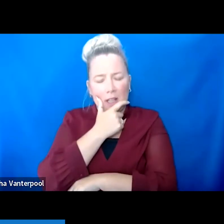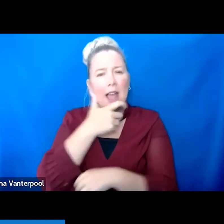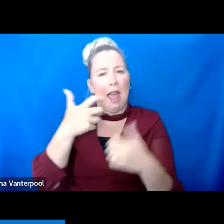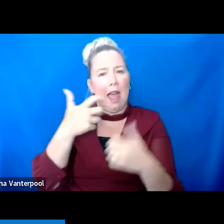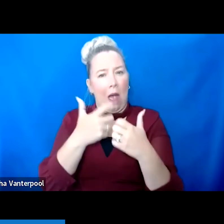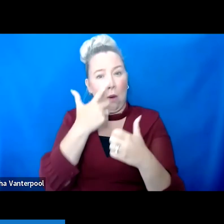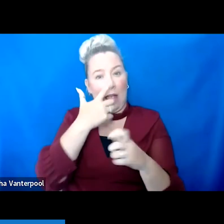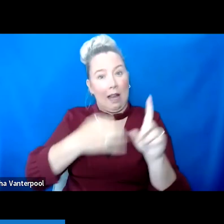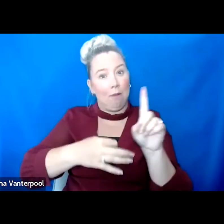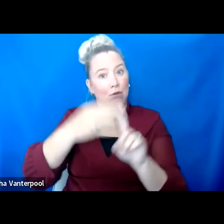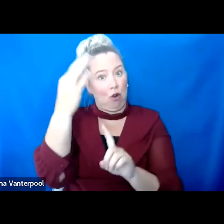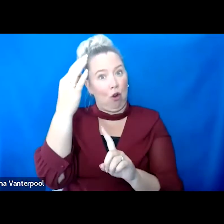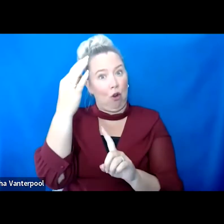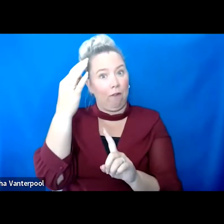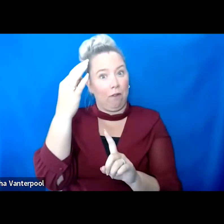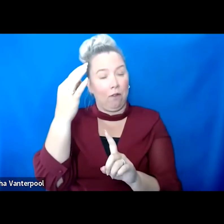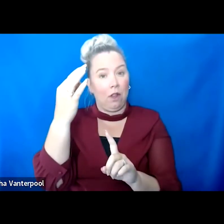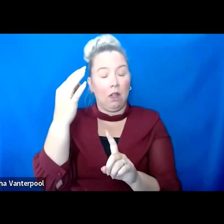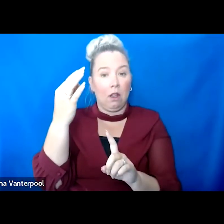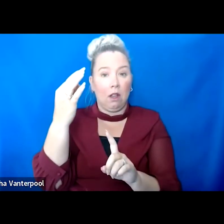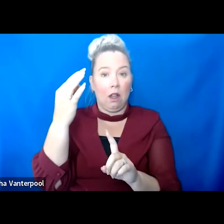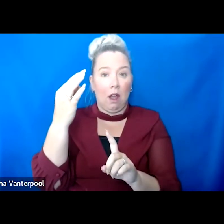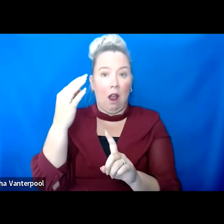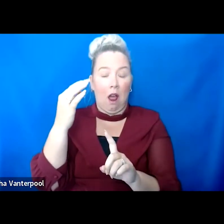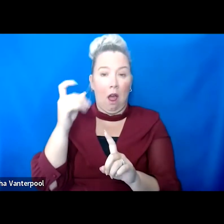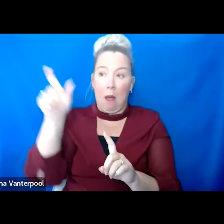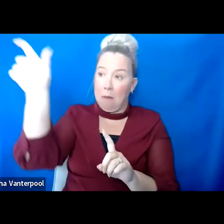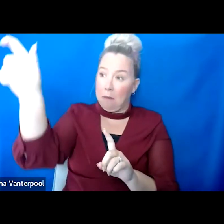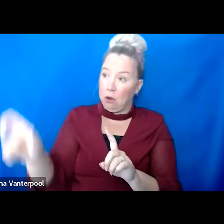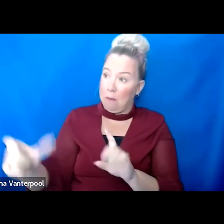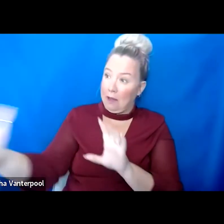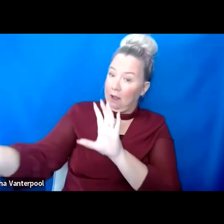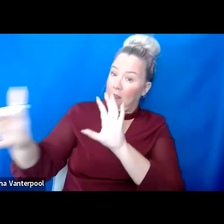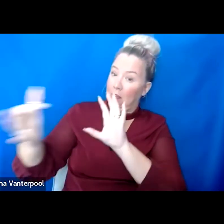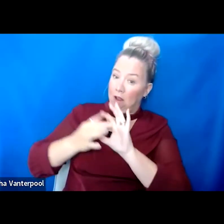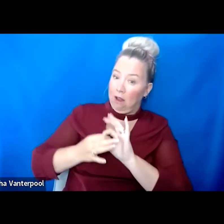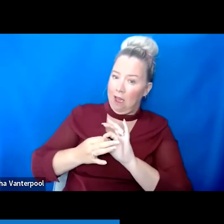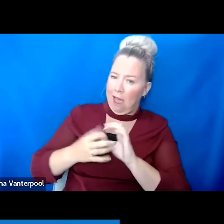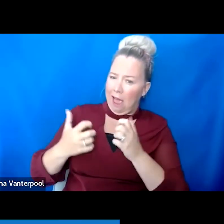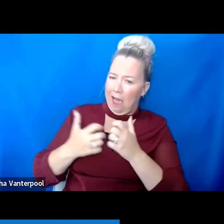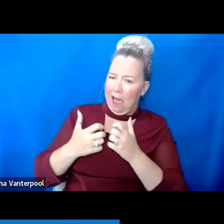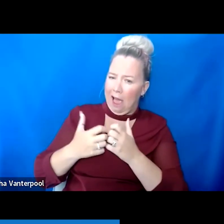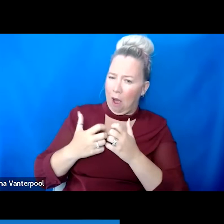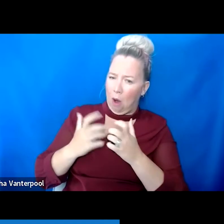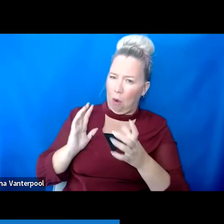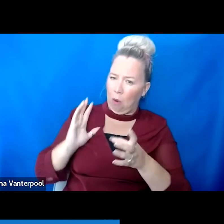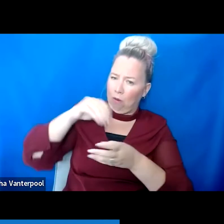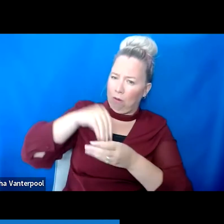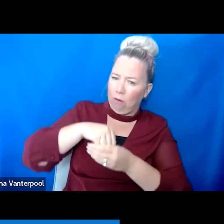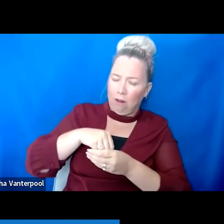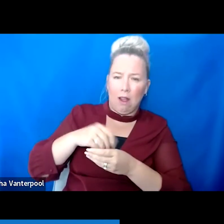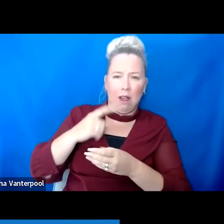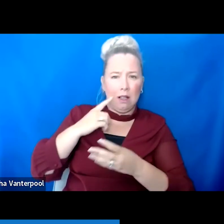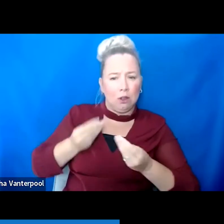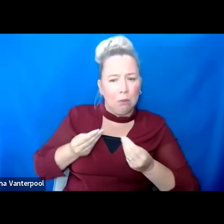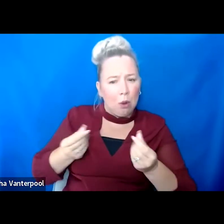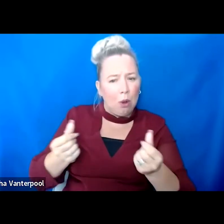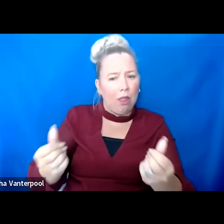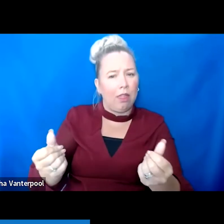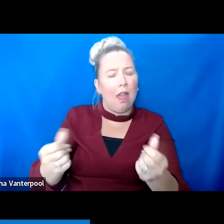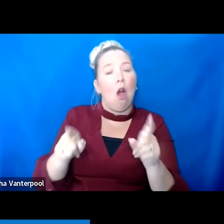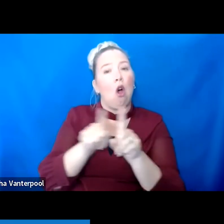can improve the journey for some of our service users and how we can improve these services